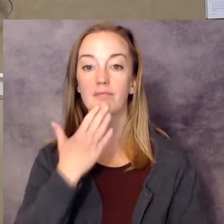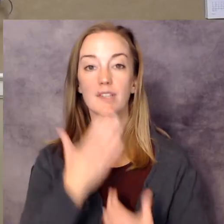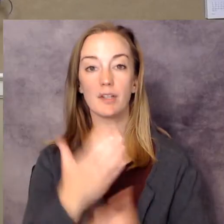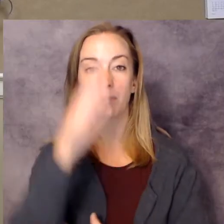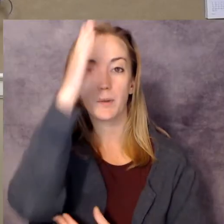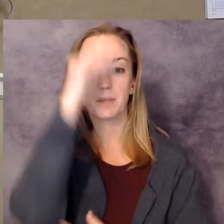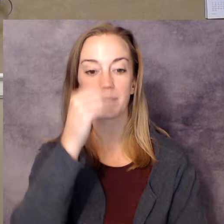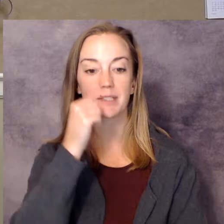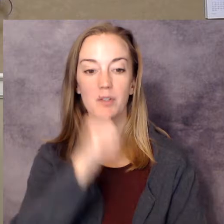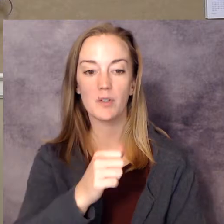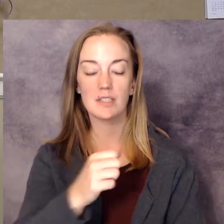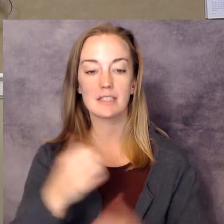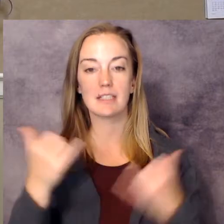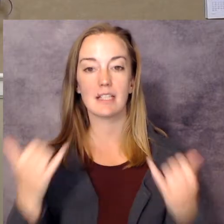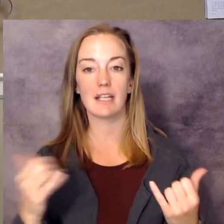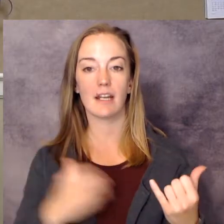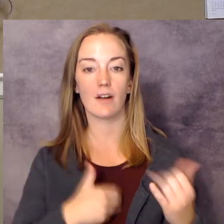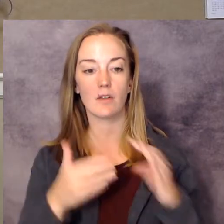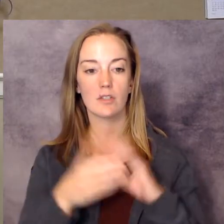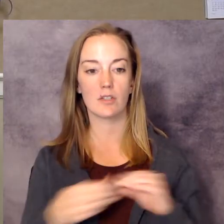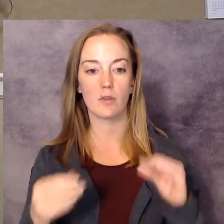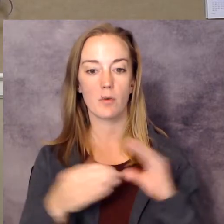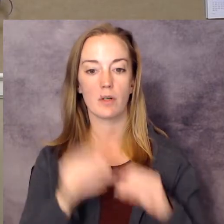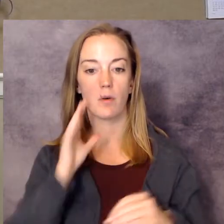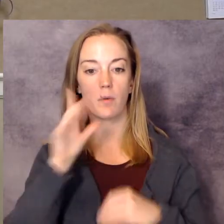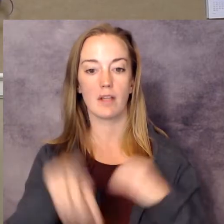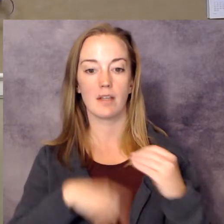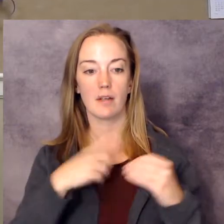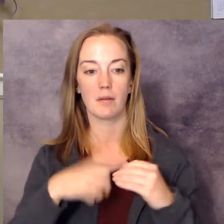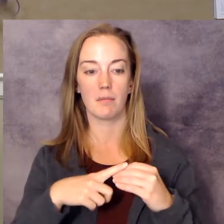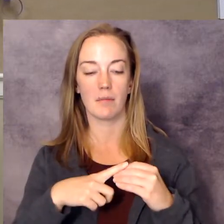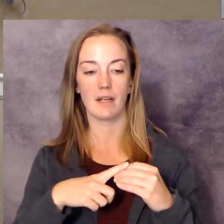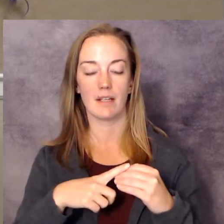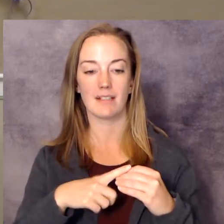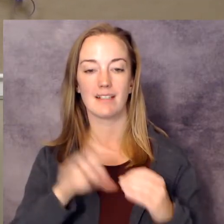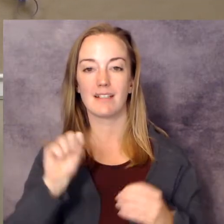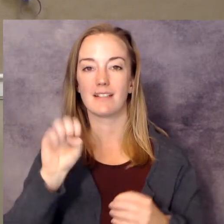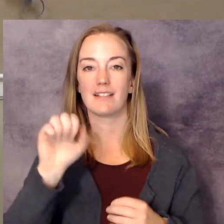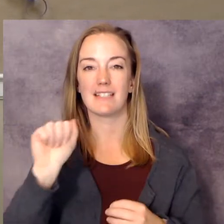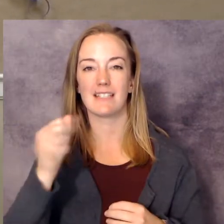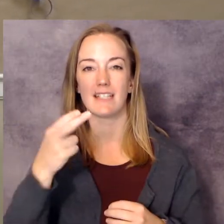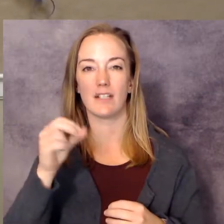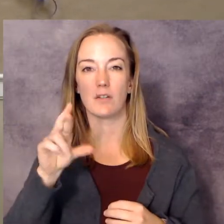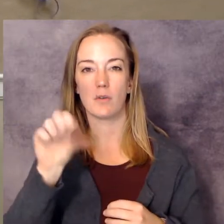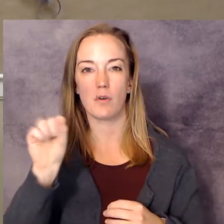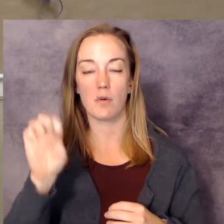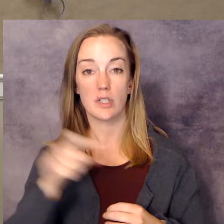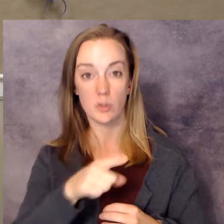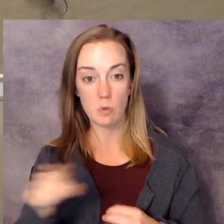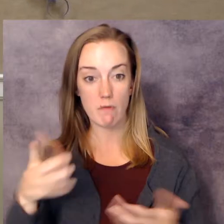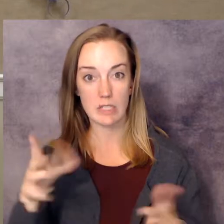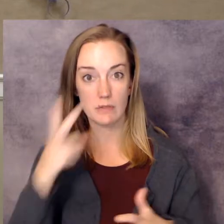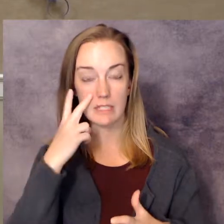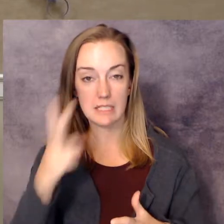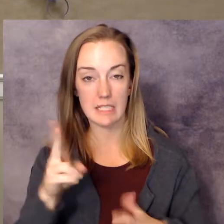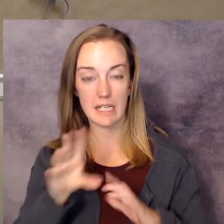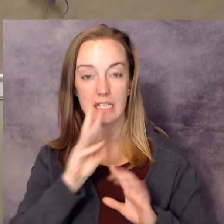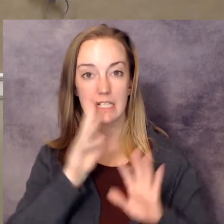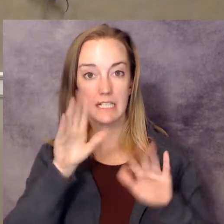Good morning, boys and girls. Today our stories are going to be about a seahorse. Have any of you ever seen a